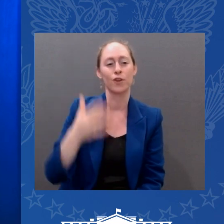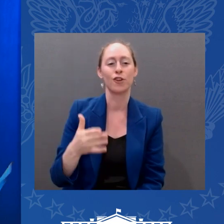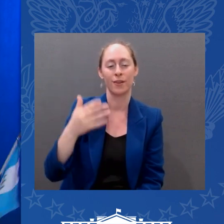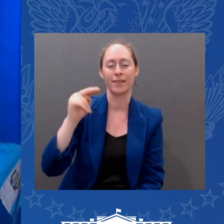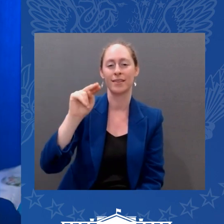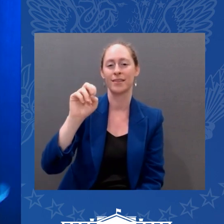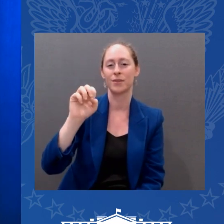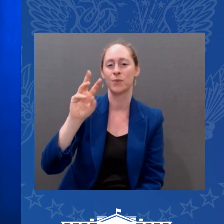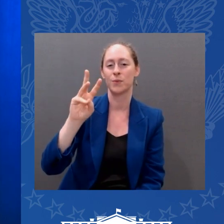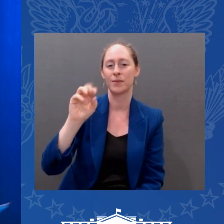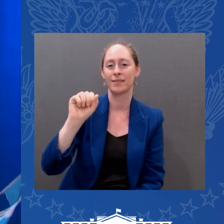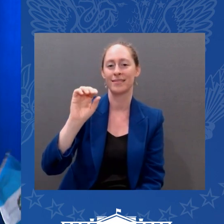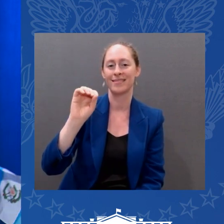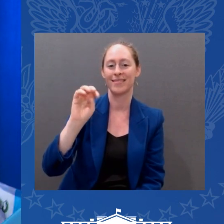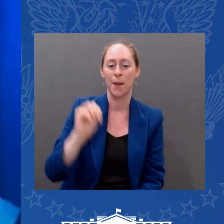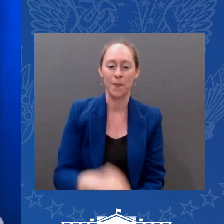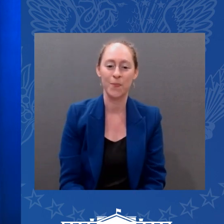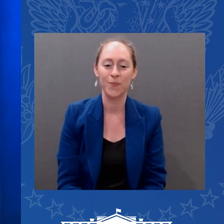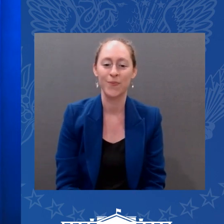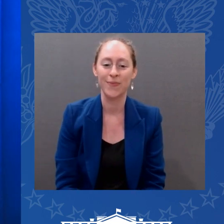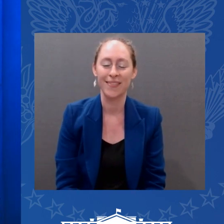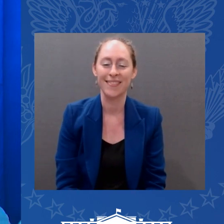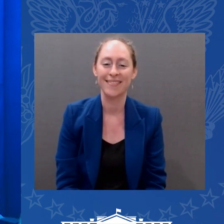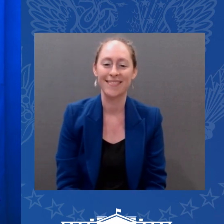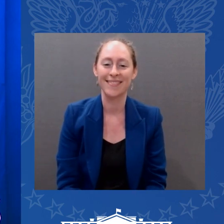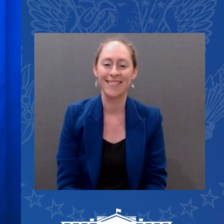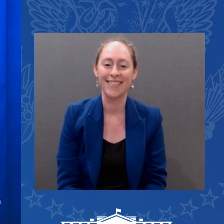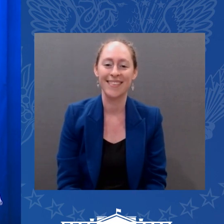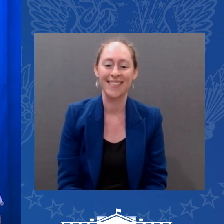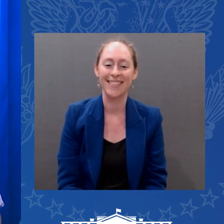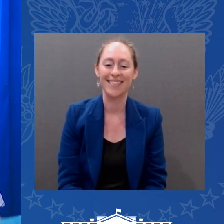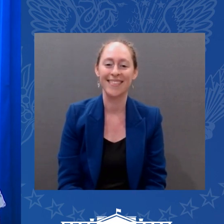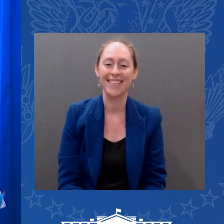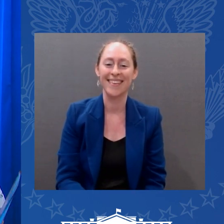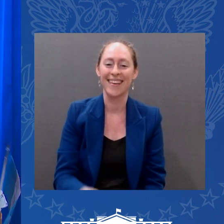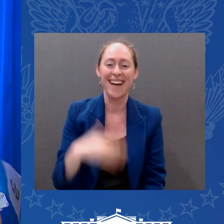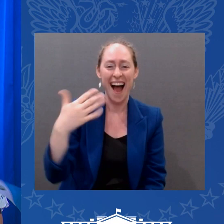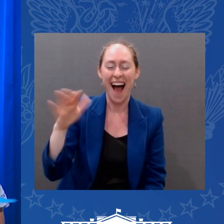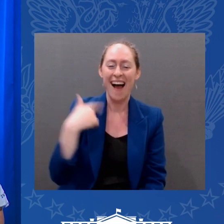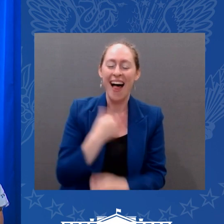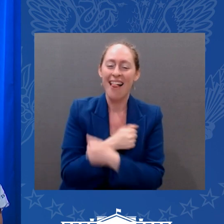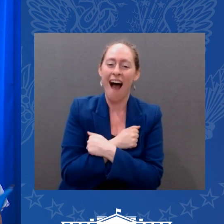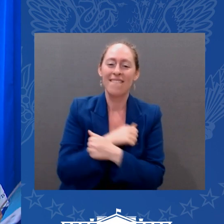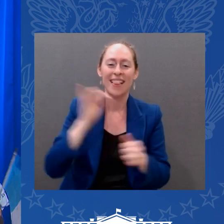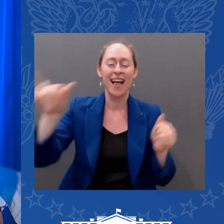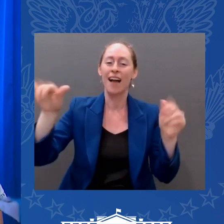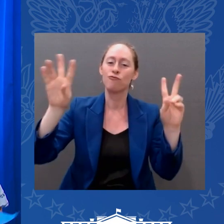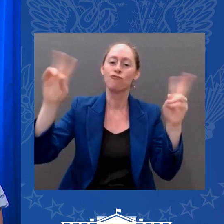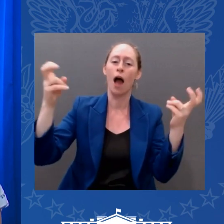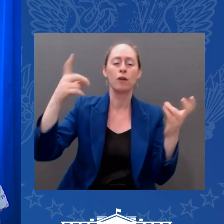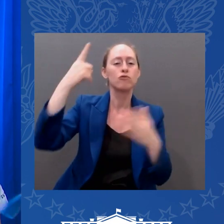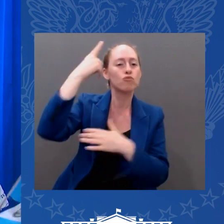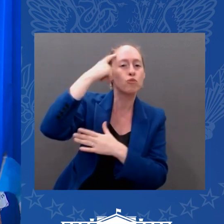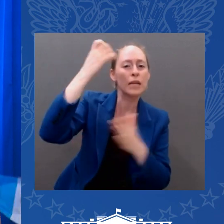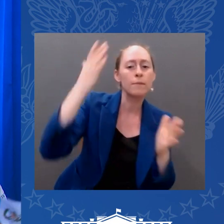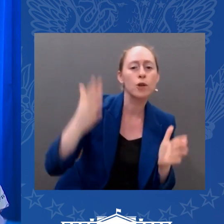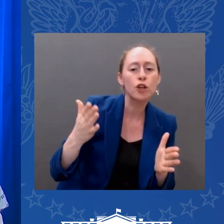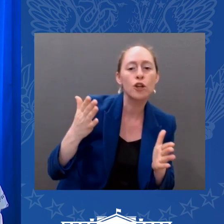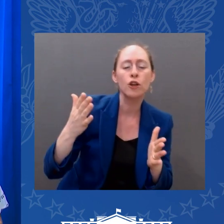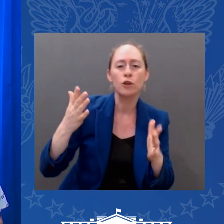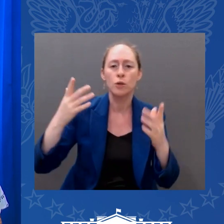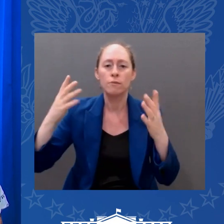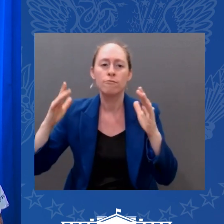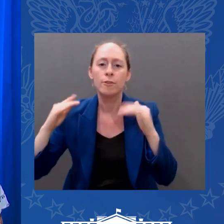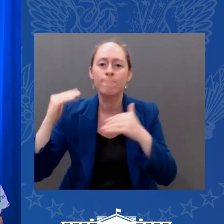I love what Mayor Garcetti's talked about, dreamers and doers. I love to say that about not just LA, but California, a state of dreamers, doers,